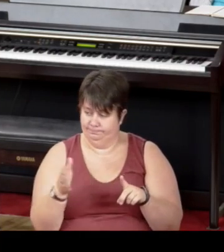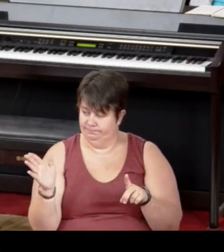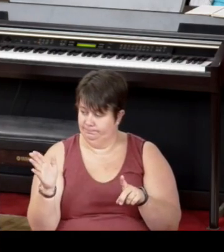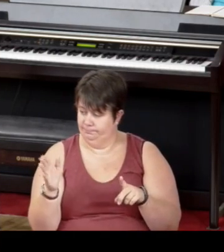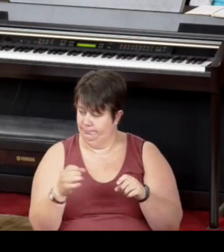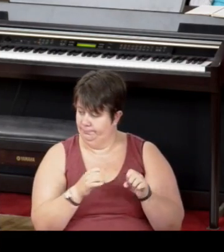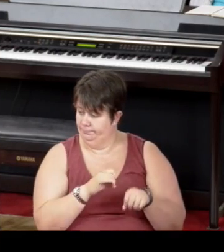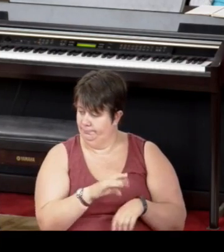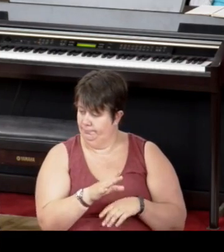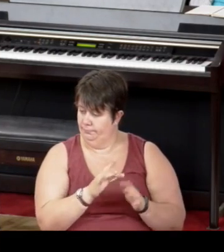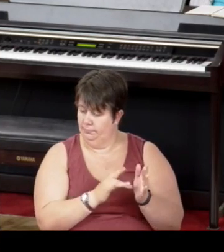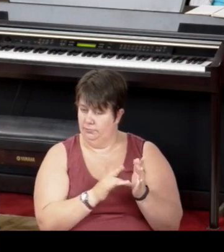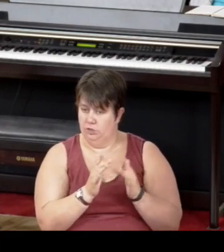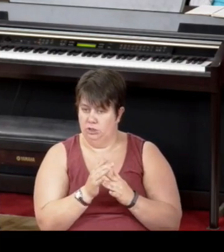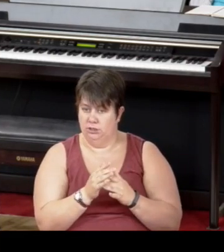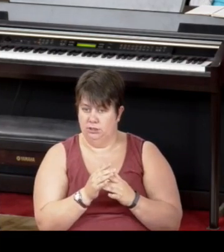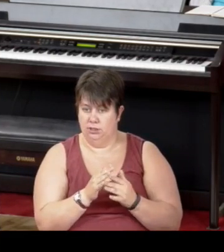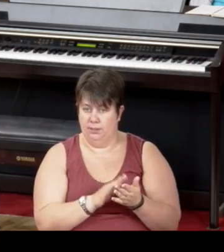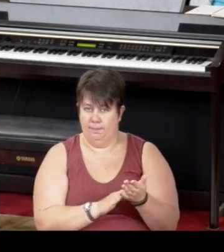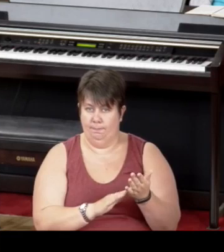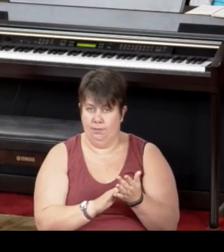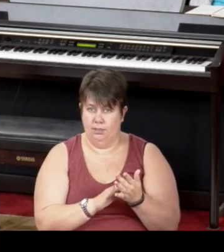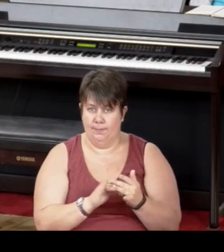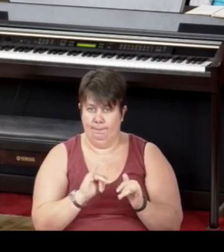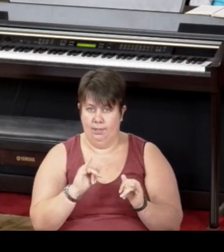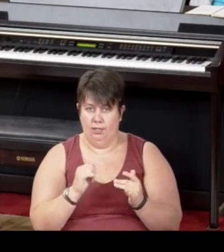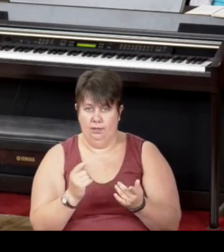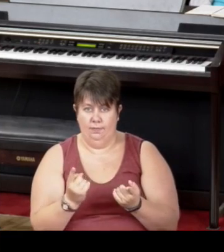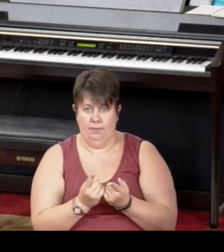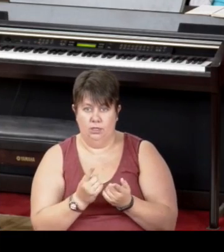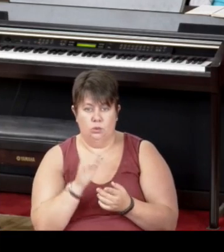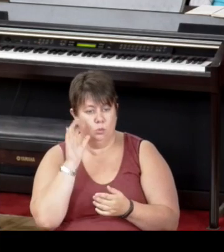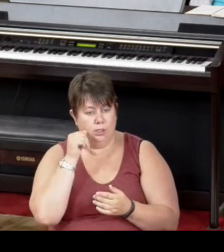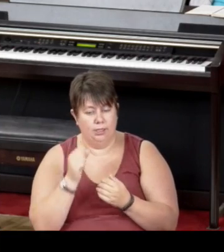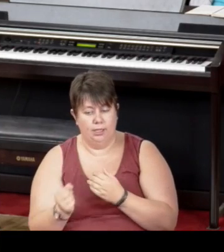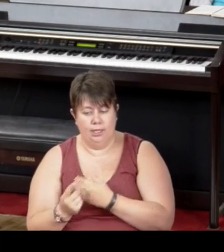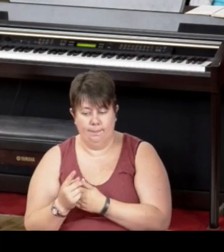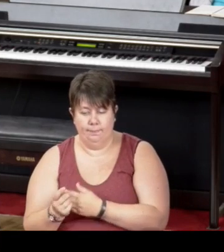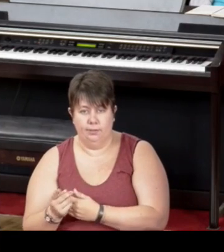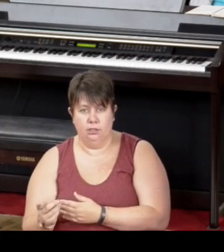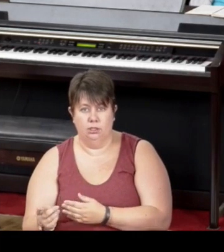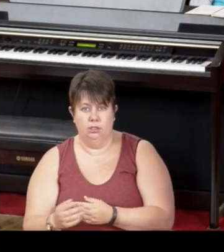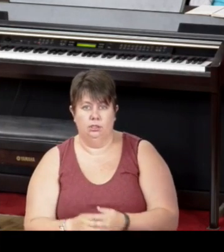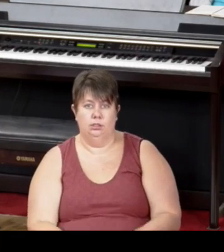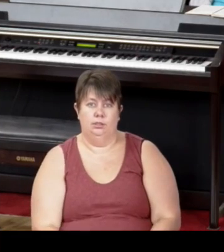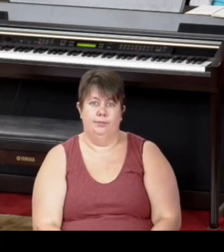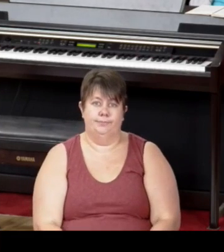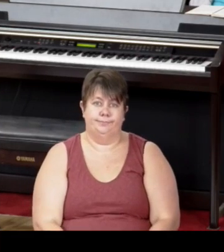abandon me, well, there are consequences. And the consequences that they suffer